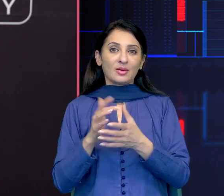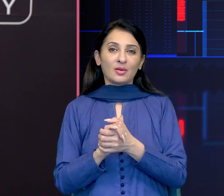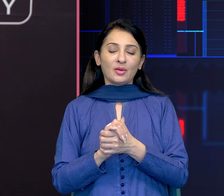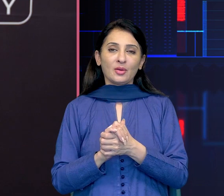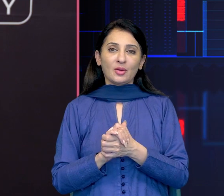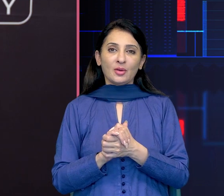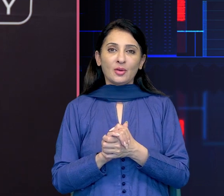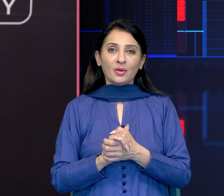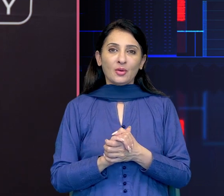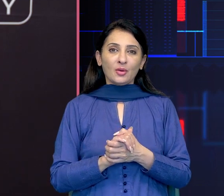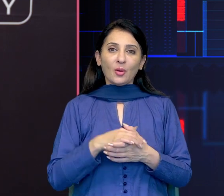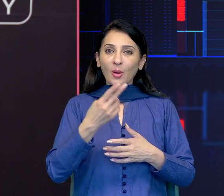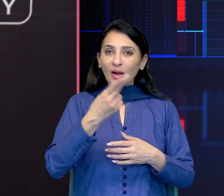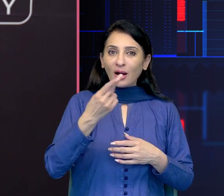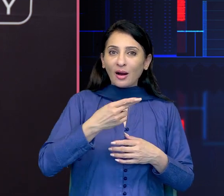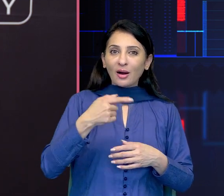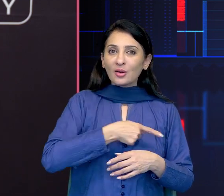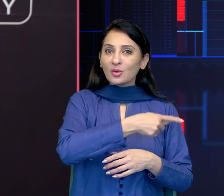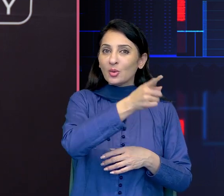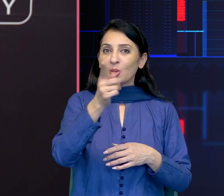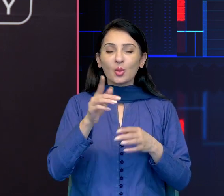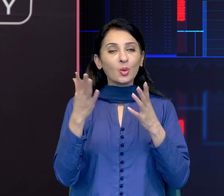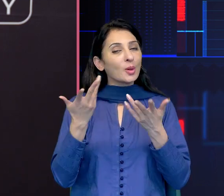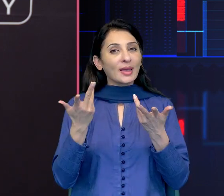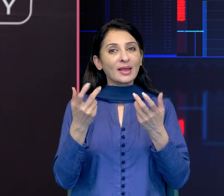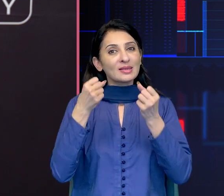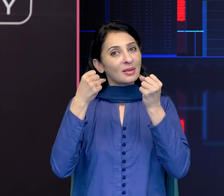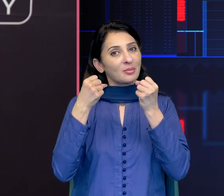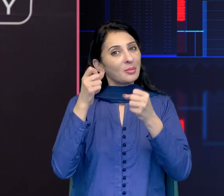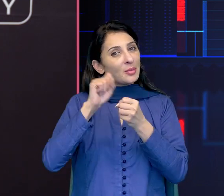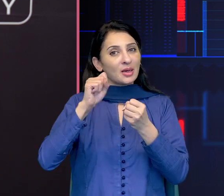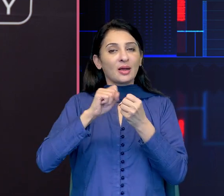and how they are resilient,